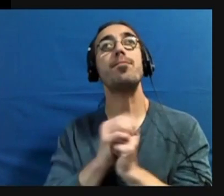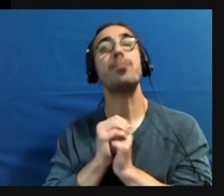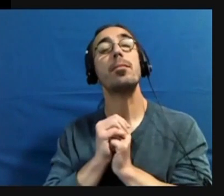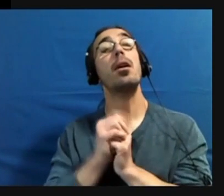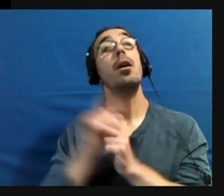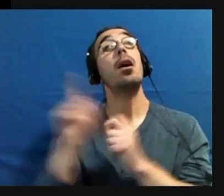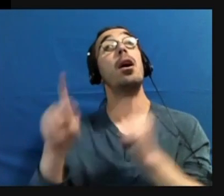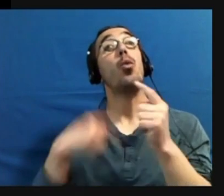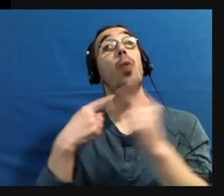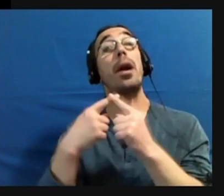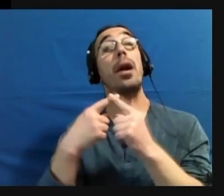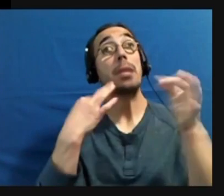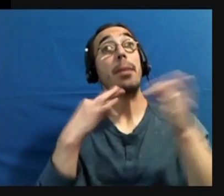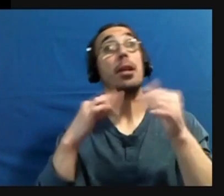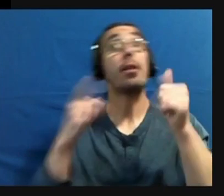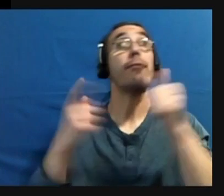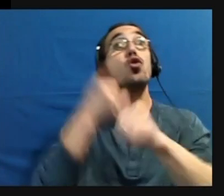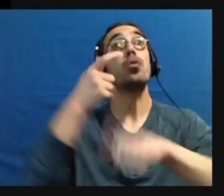over this the first time,